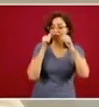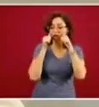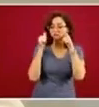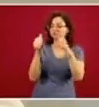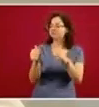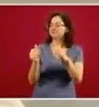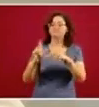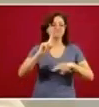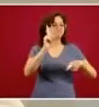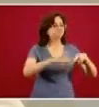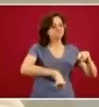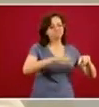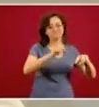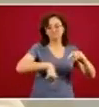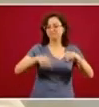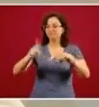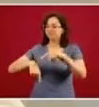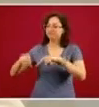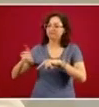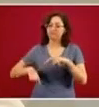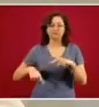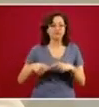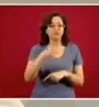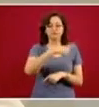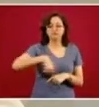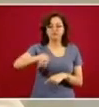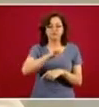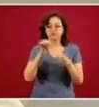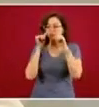mid-March, all of interns were